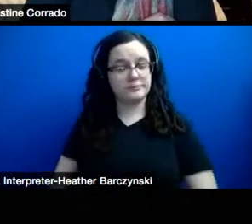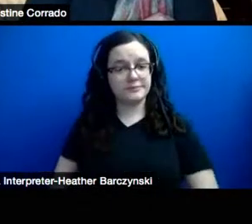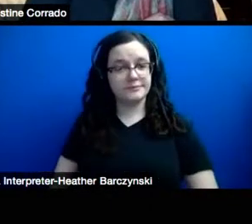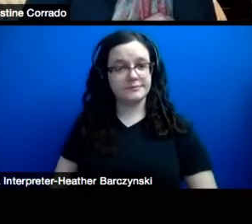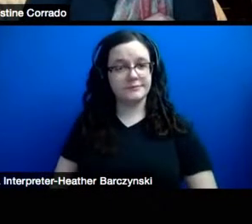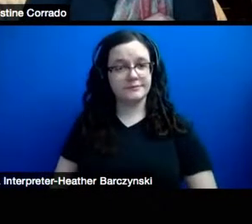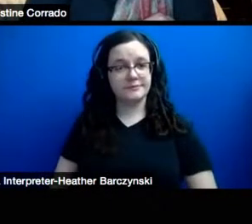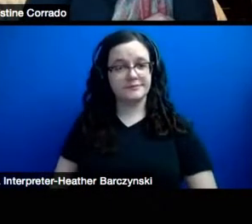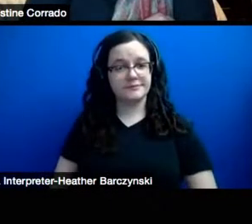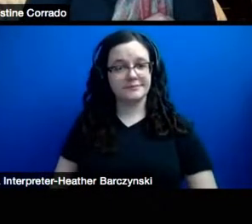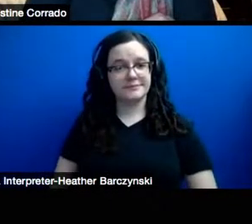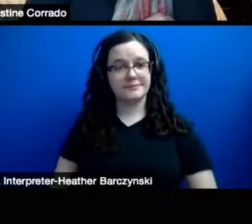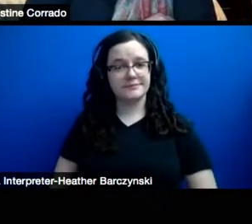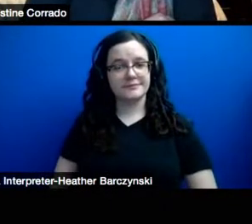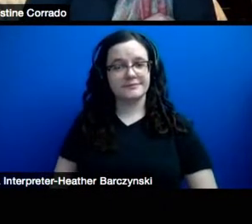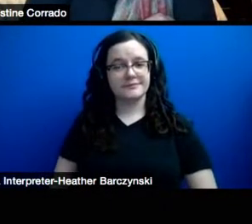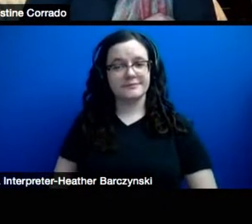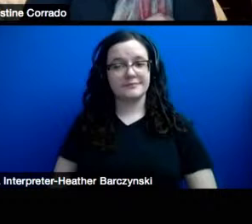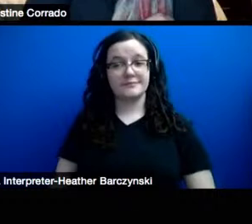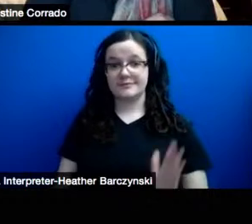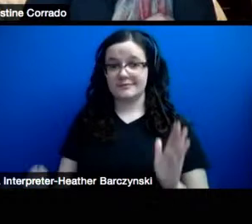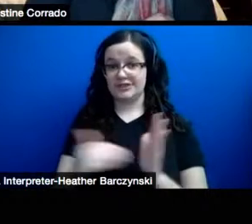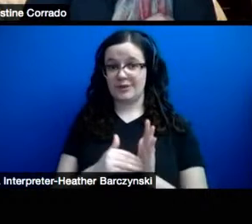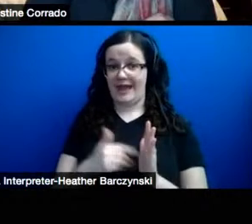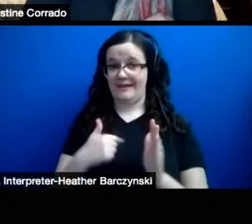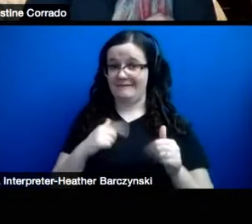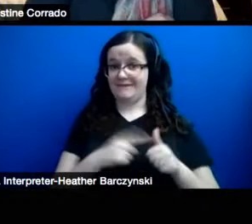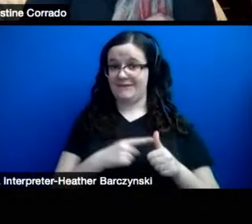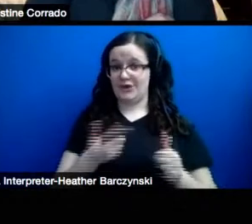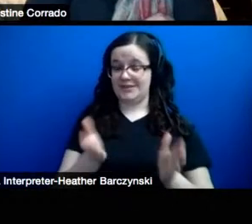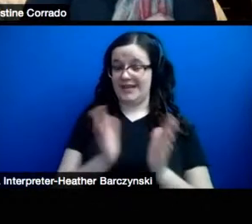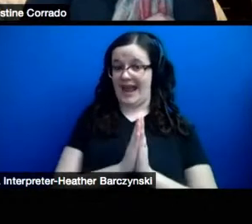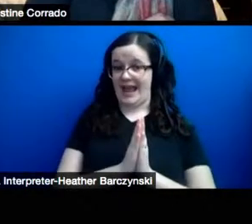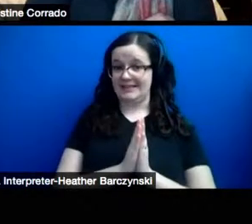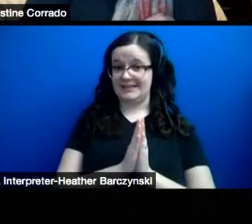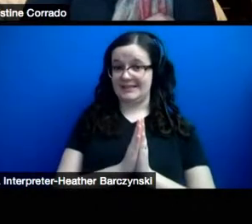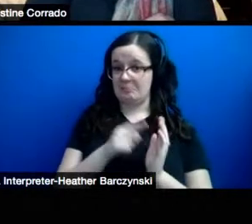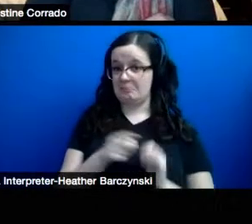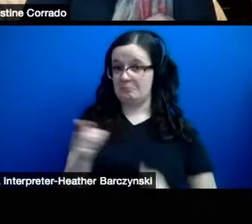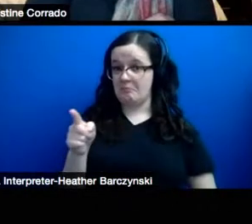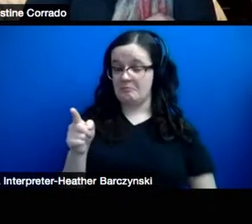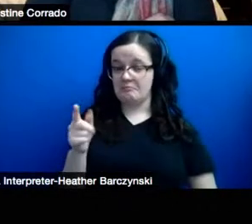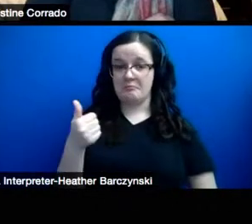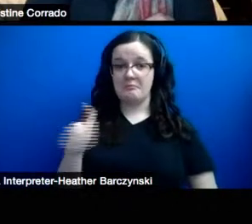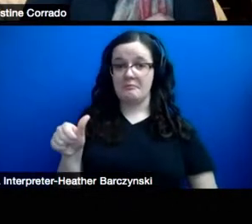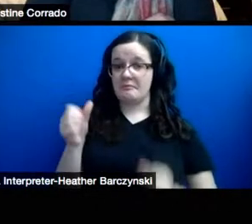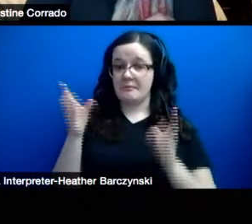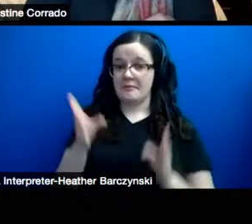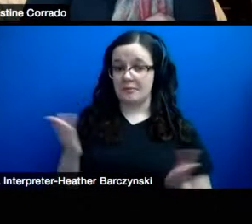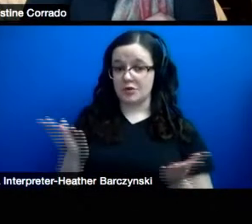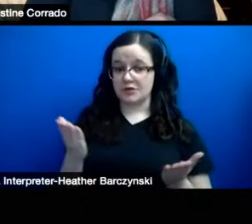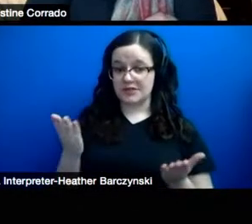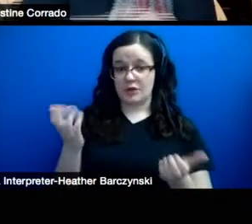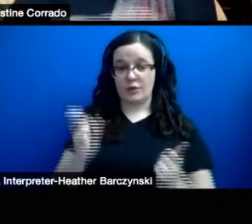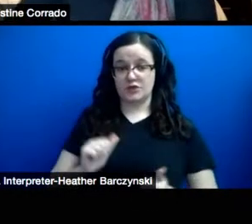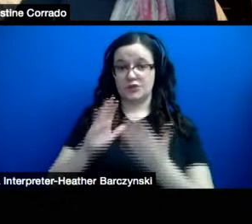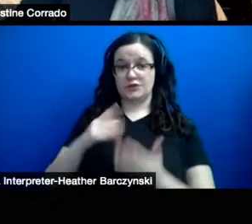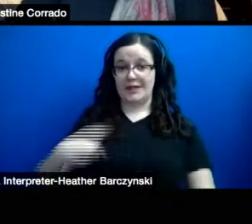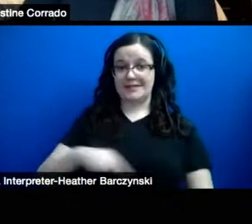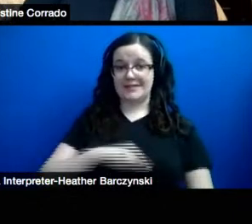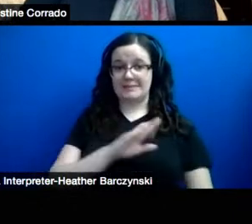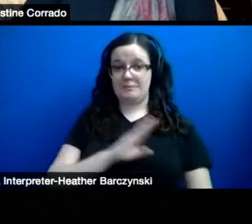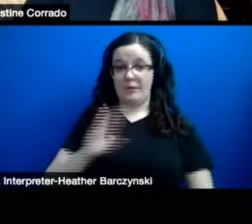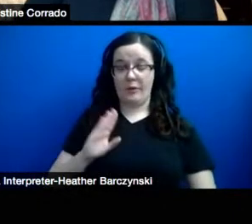So again, I'll ask if there is anybody, particularly initially, if there is anybody that would like to address the board